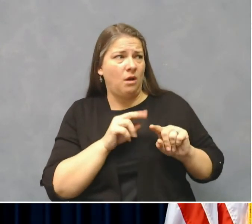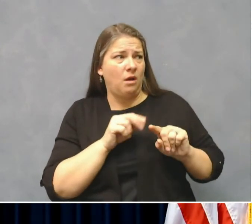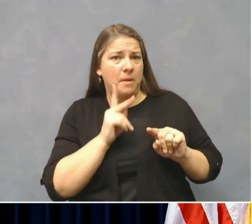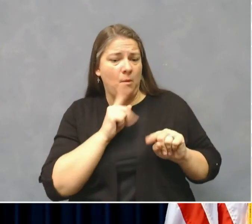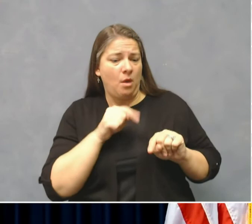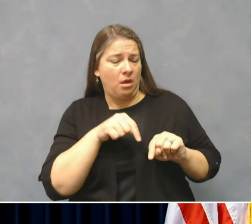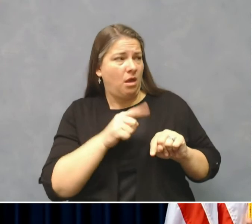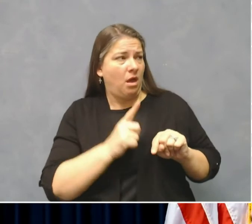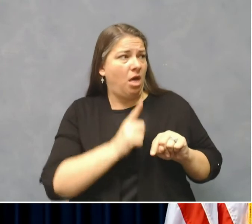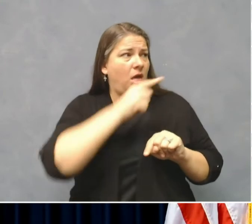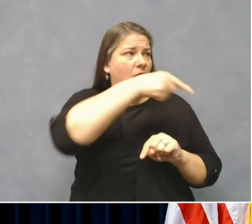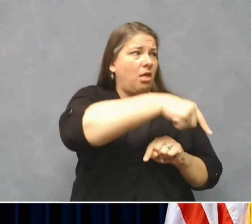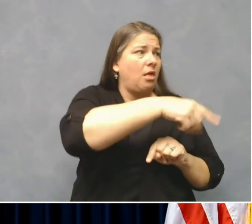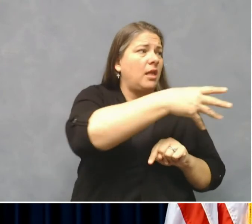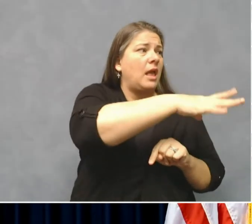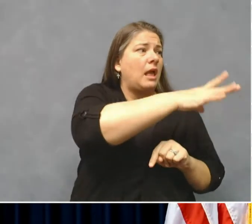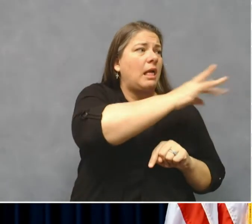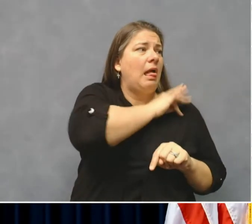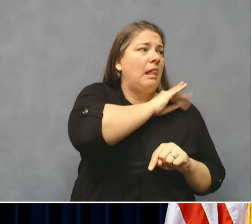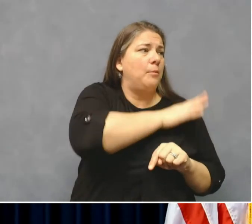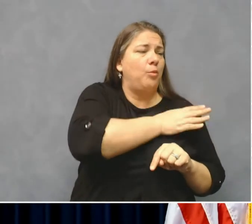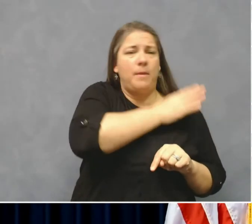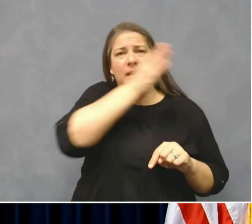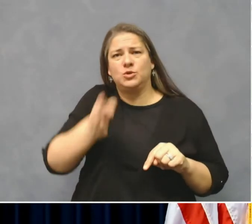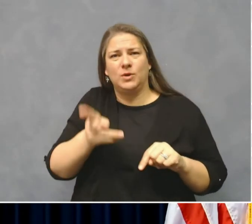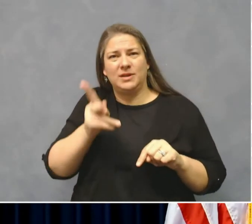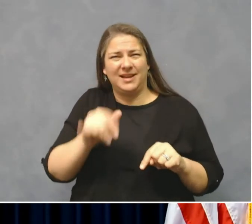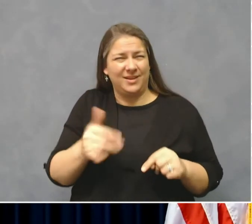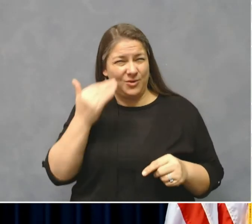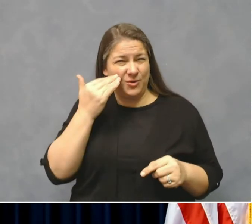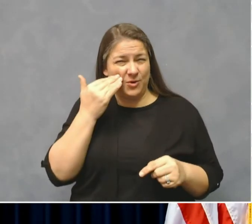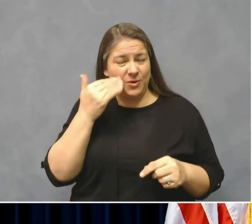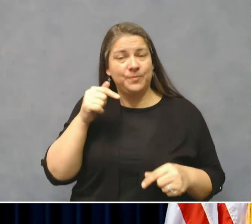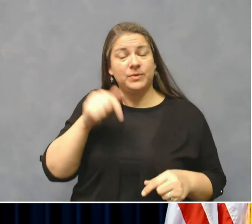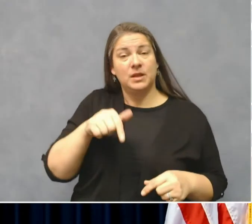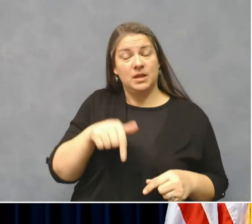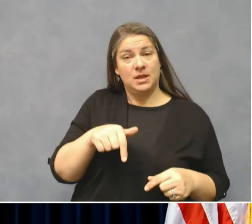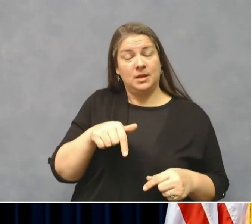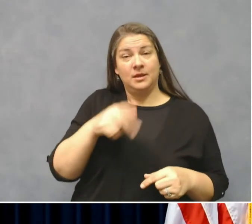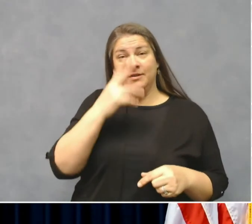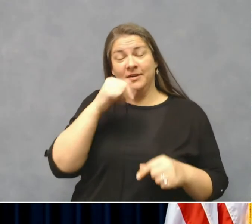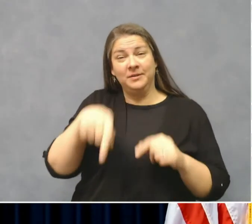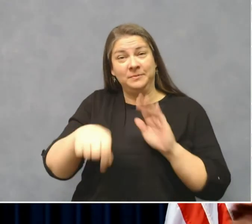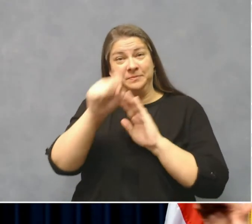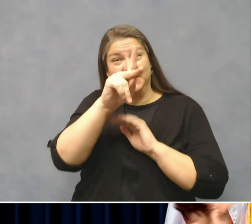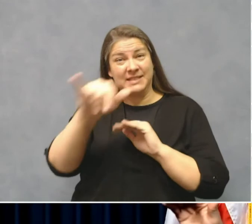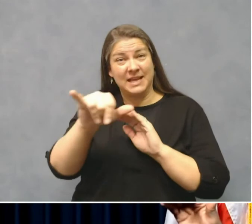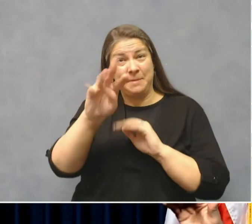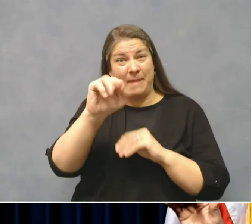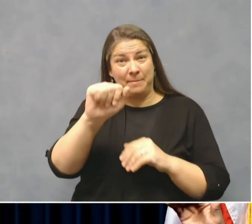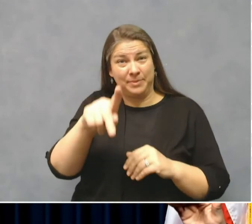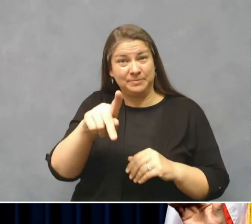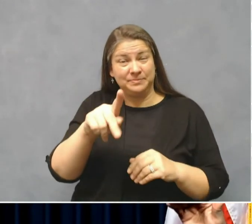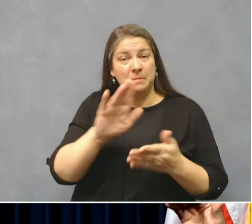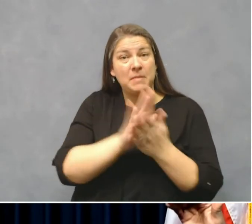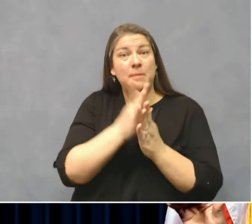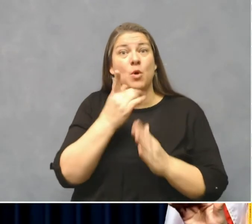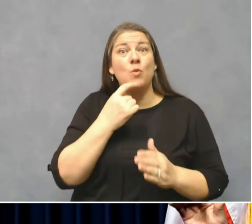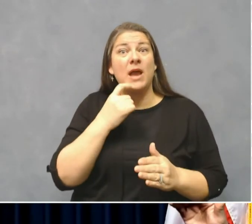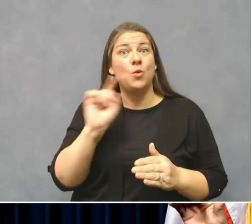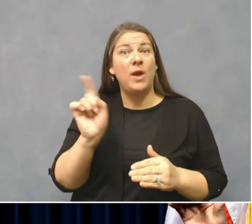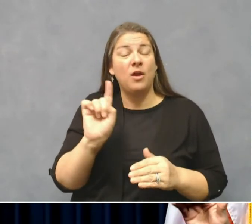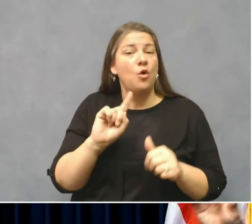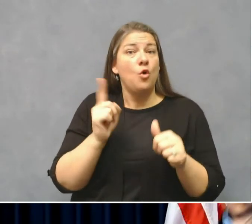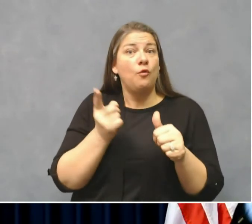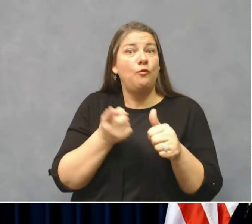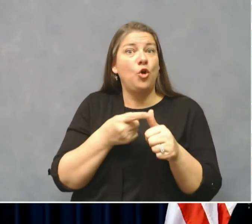when our Kentucky map, our incident rate map started turning red, it was first so many of the counties on